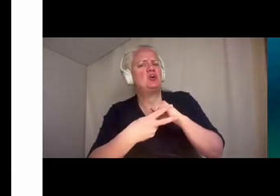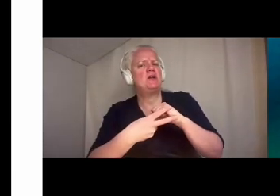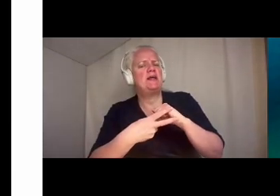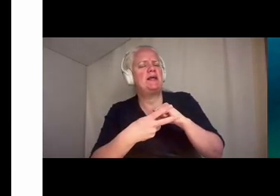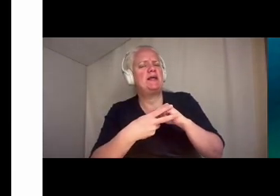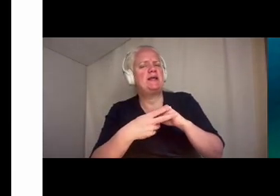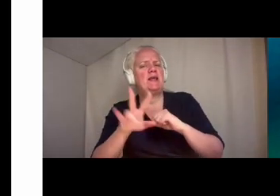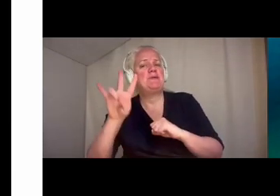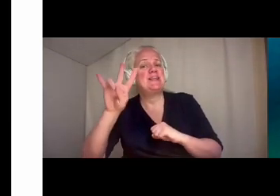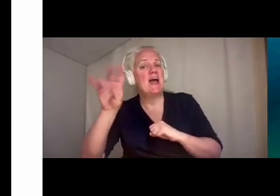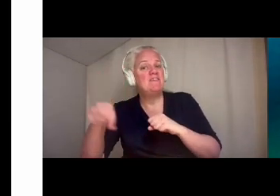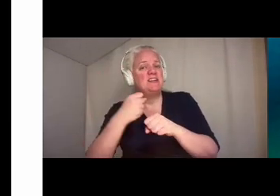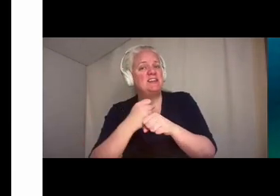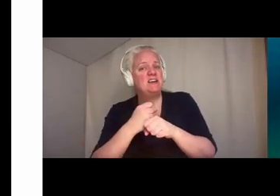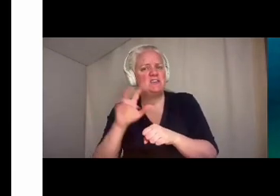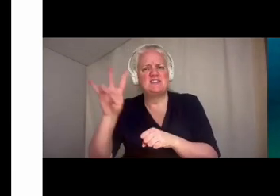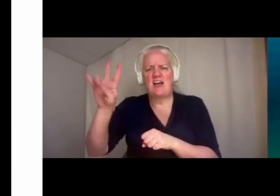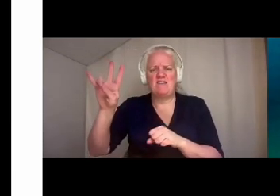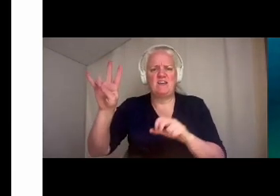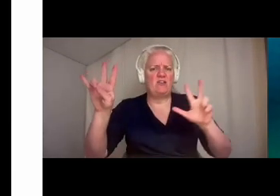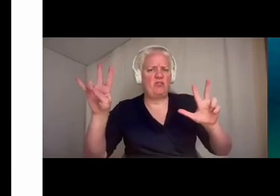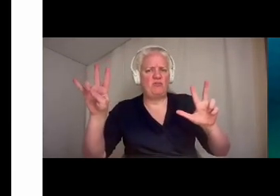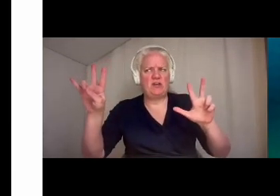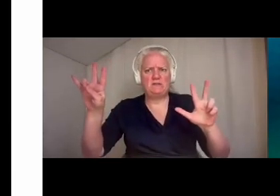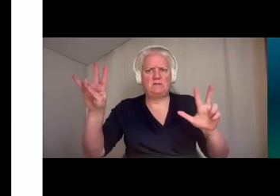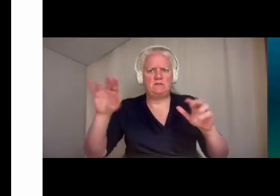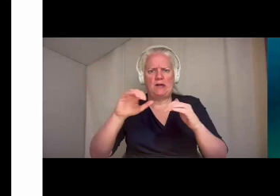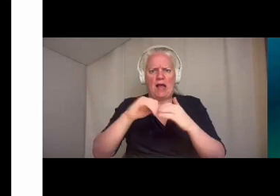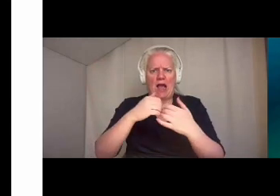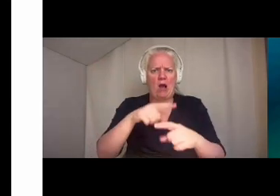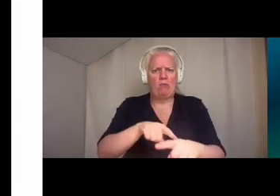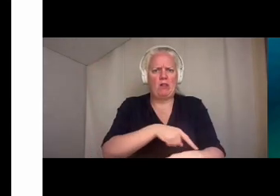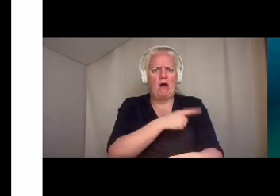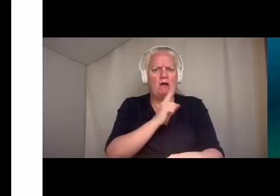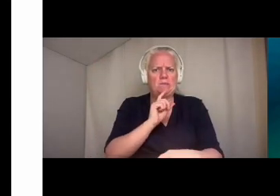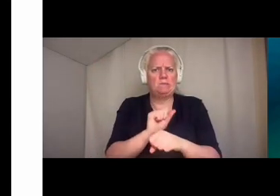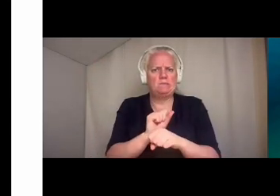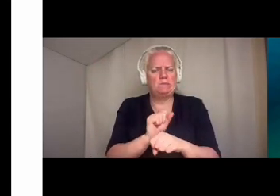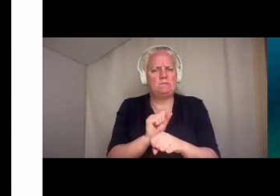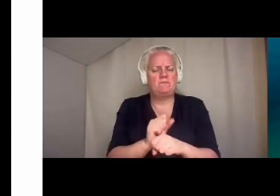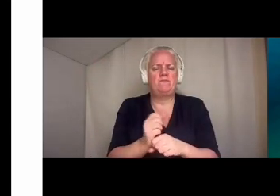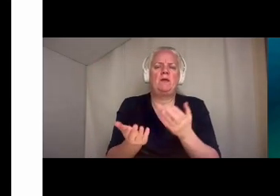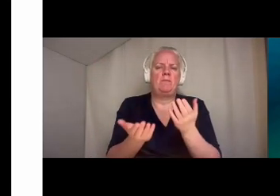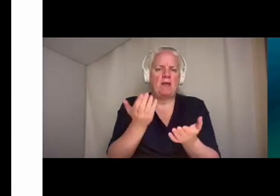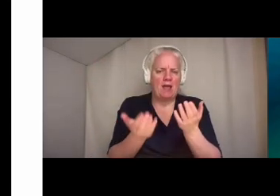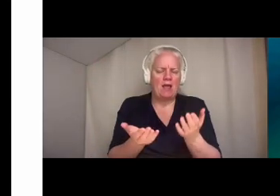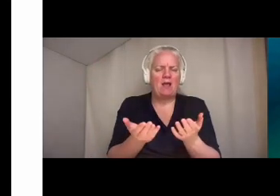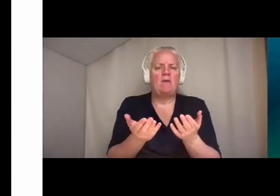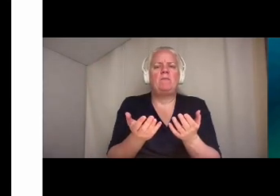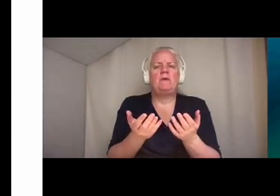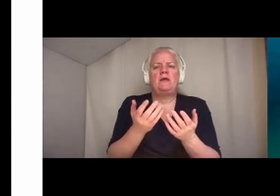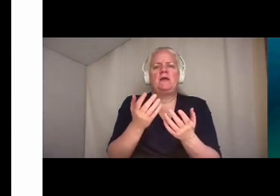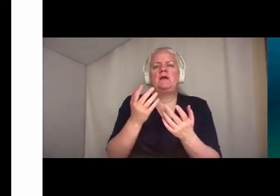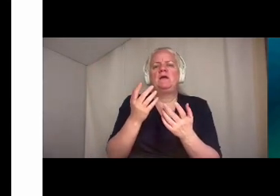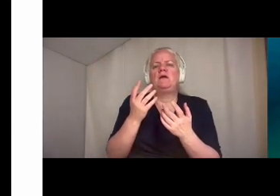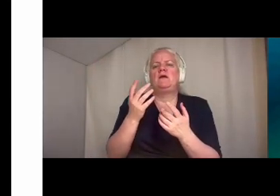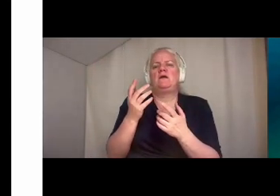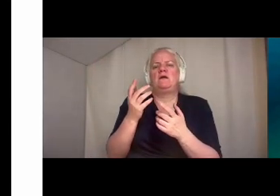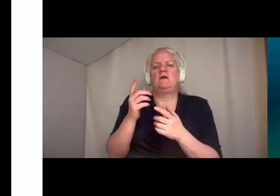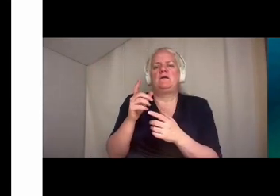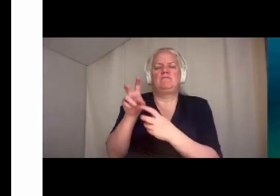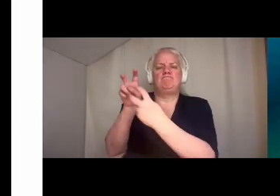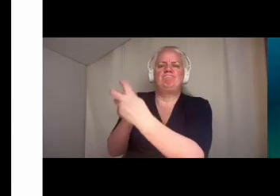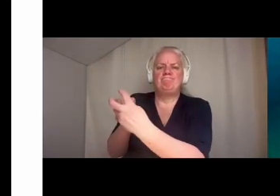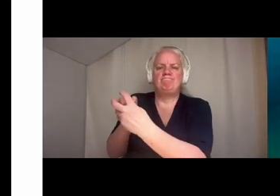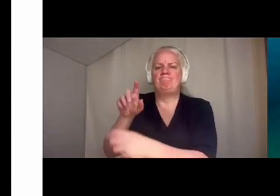you are wondering how long really you should keep your receipts, you may want to consult with a tax advisor